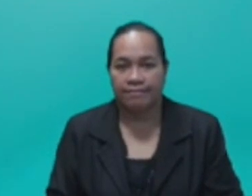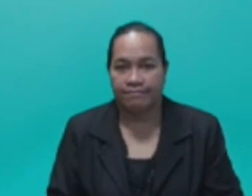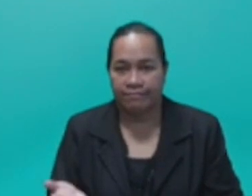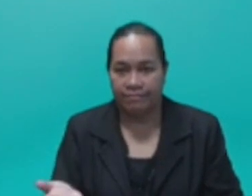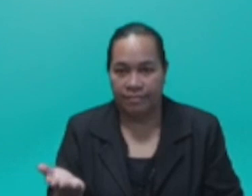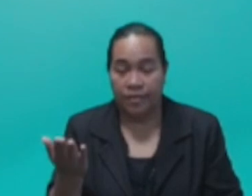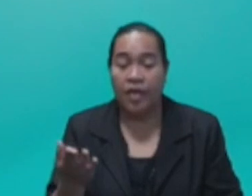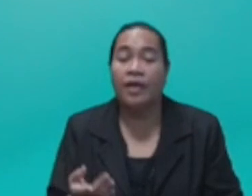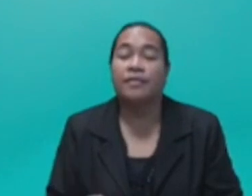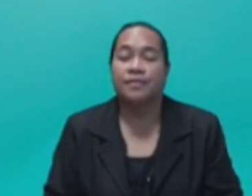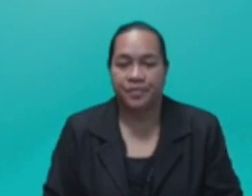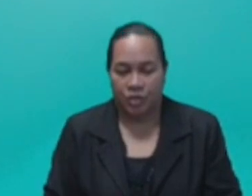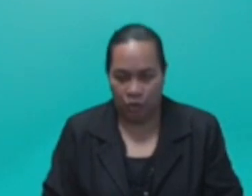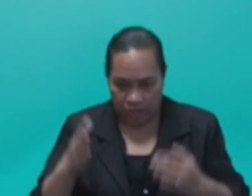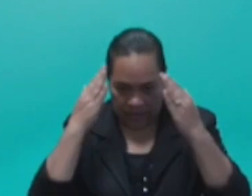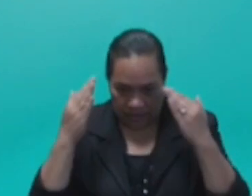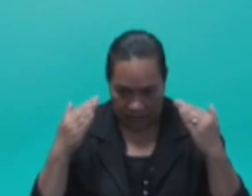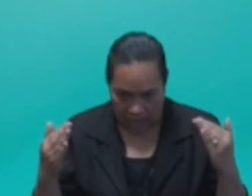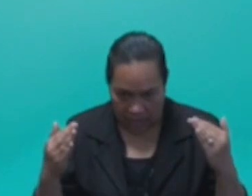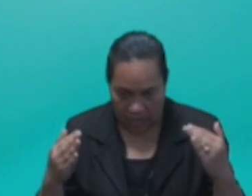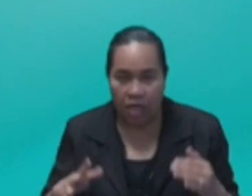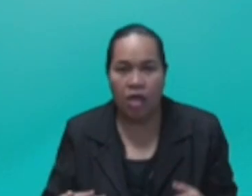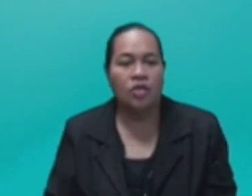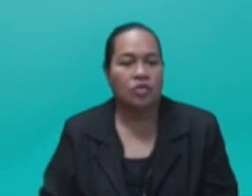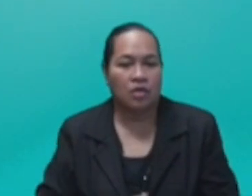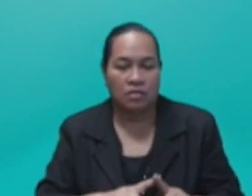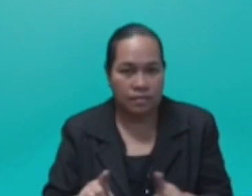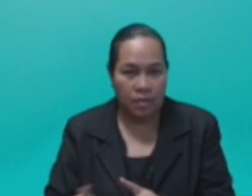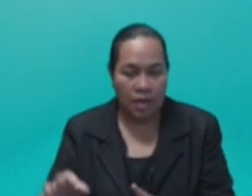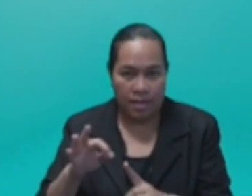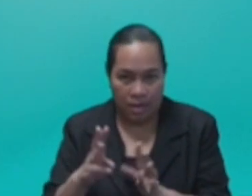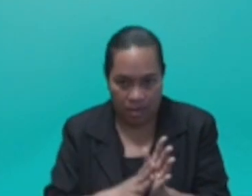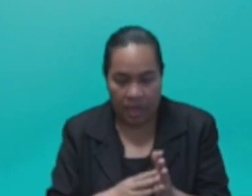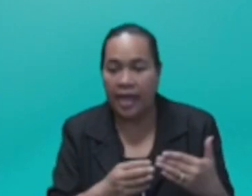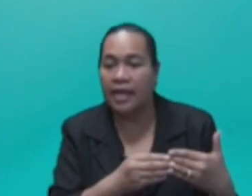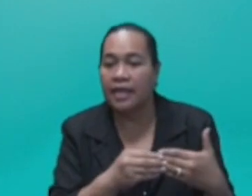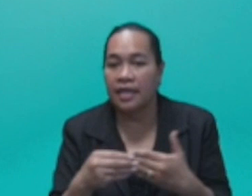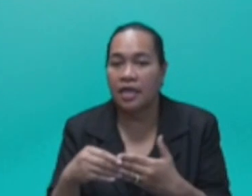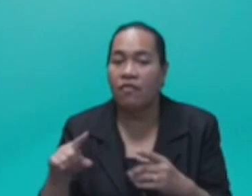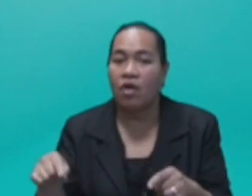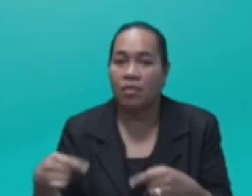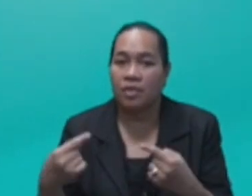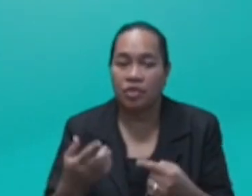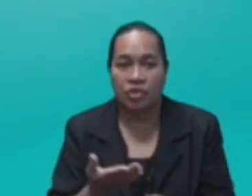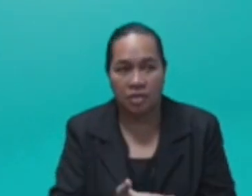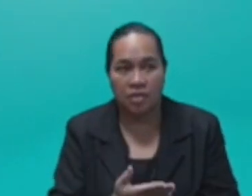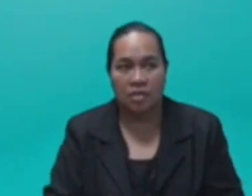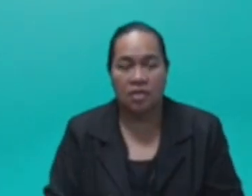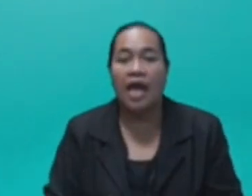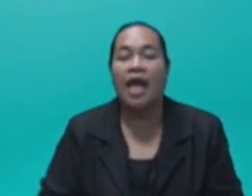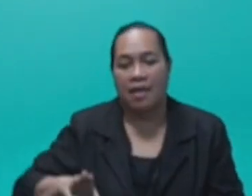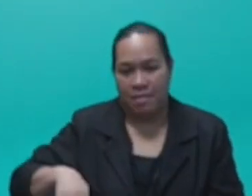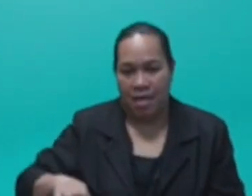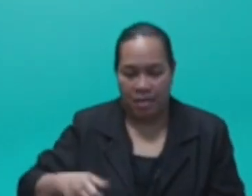The Honorable Speaker, Deputy Prime Minister, Leader of the Opposition, fellow honorable members of this